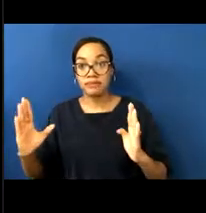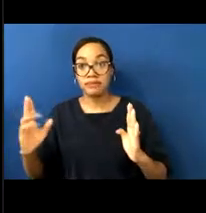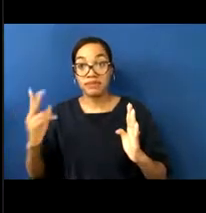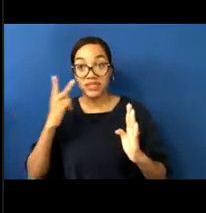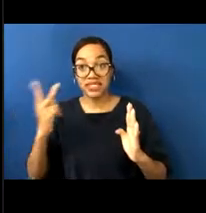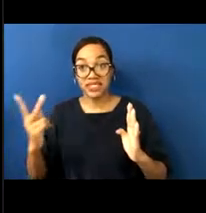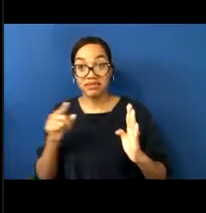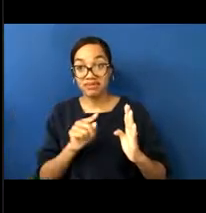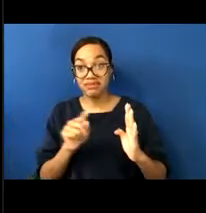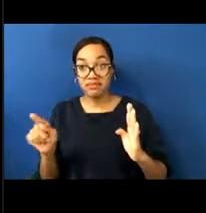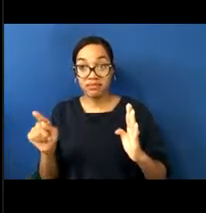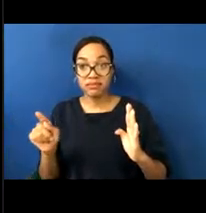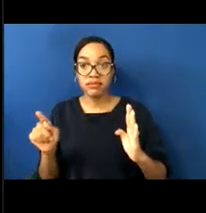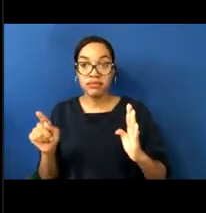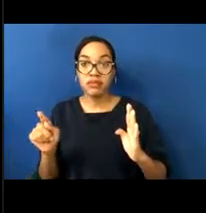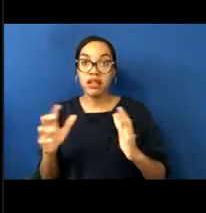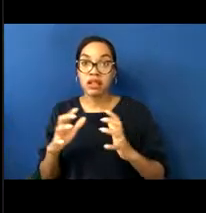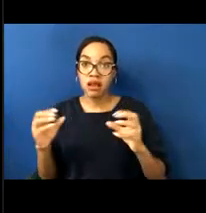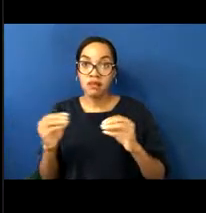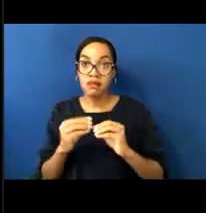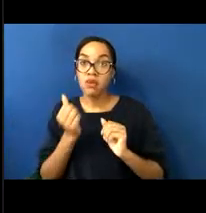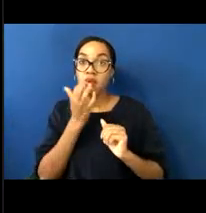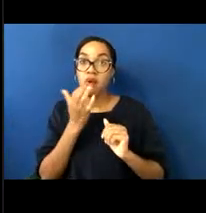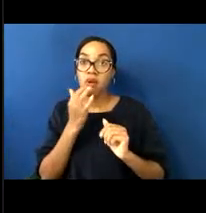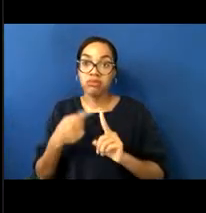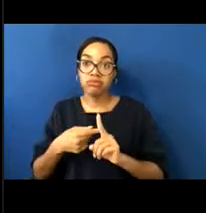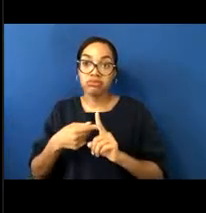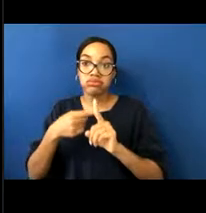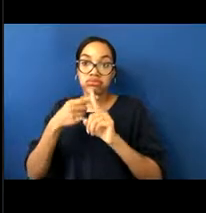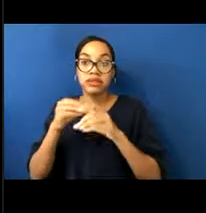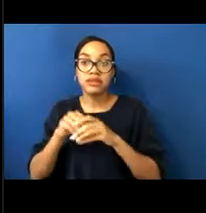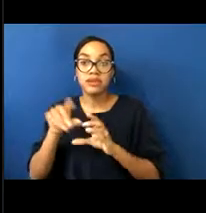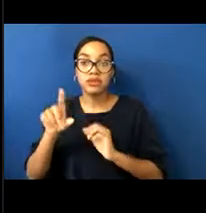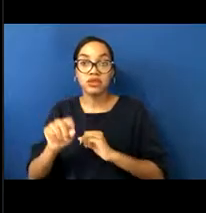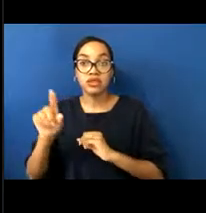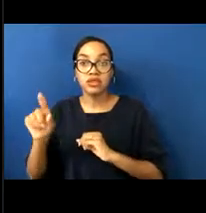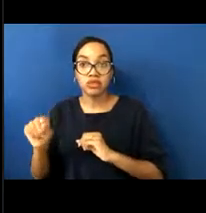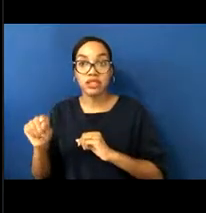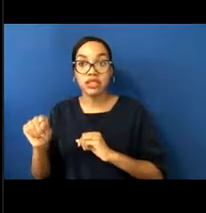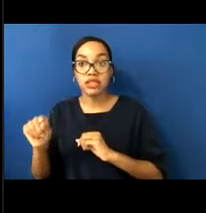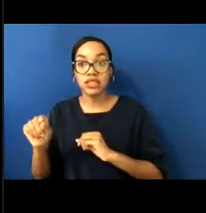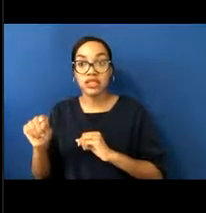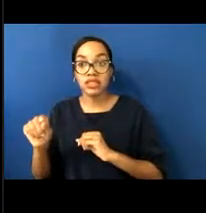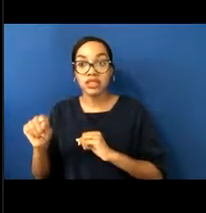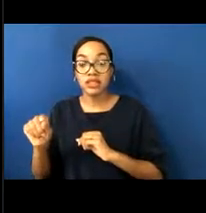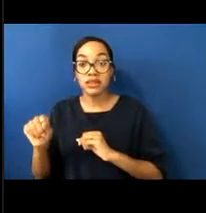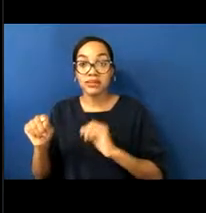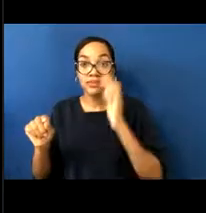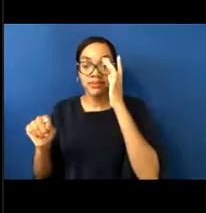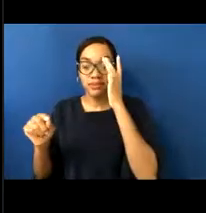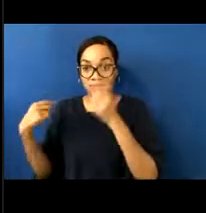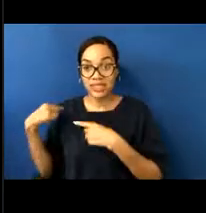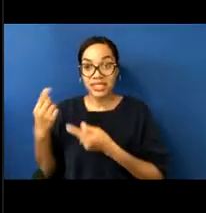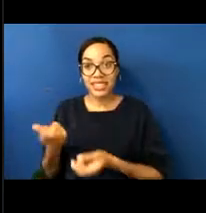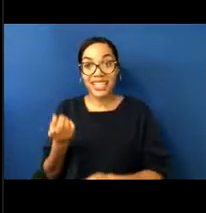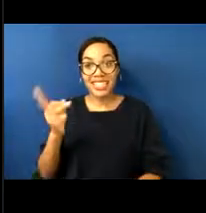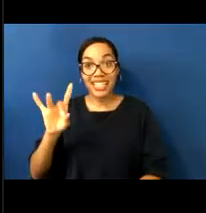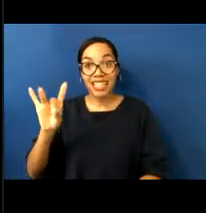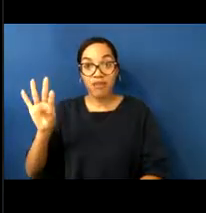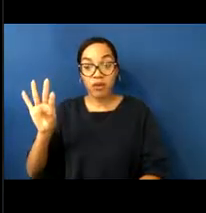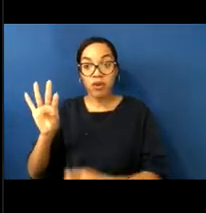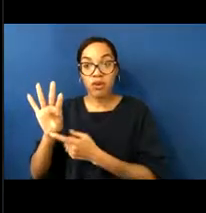see, there's a substantial amount of warming in the year 2020 since the year 1884, particularly in the northern